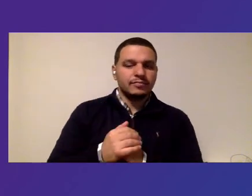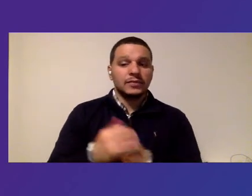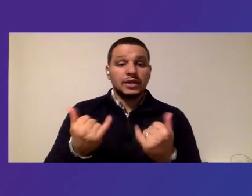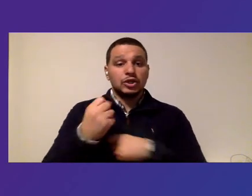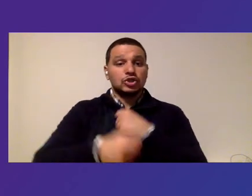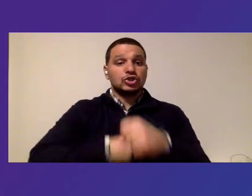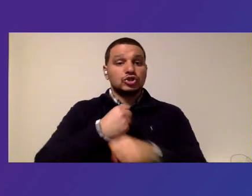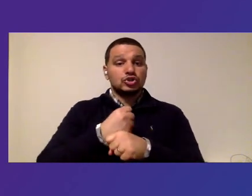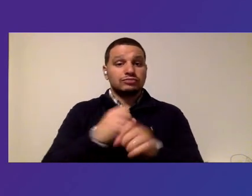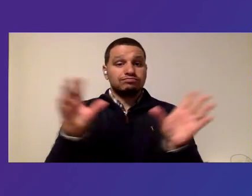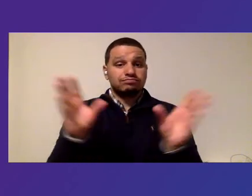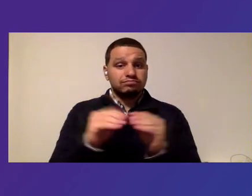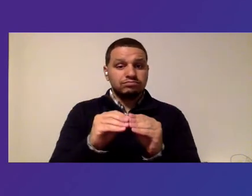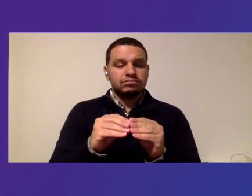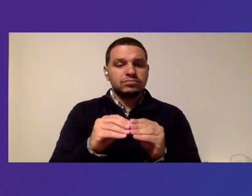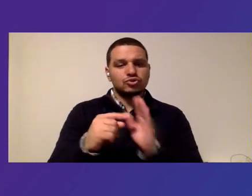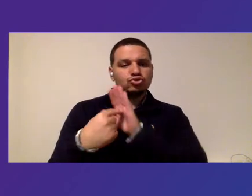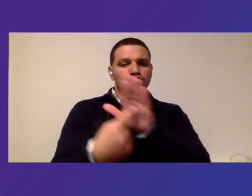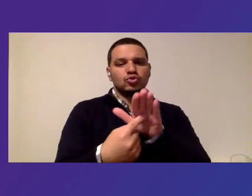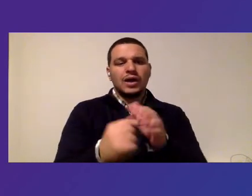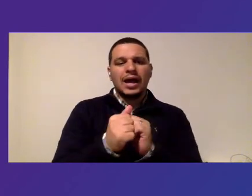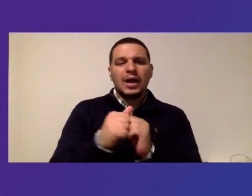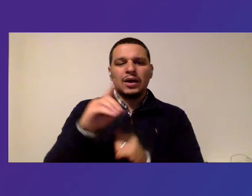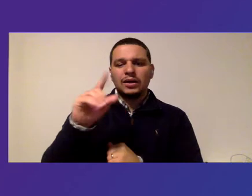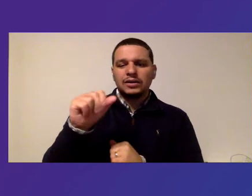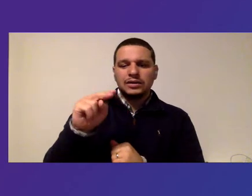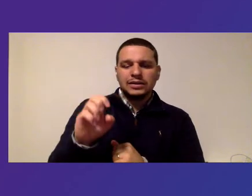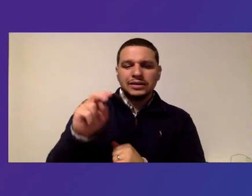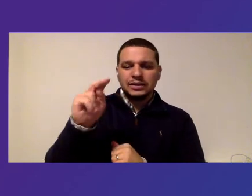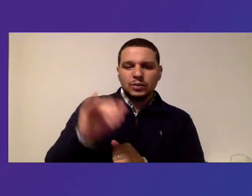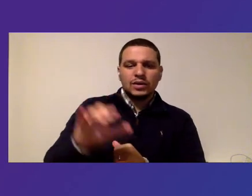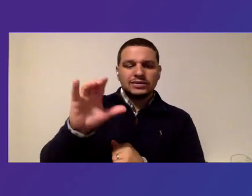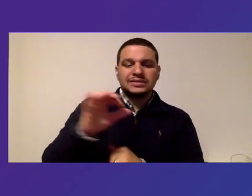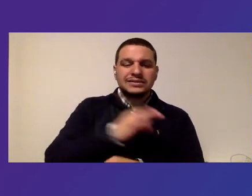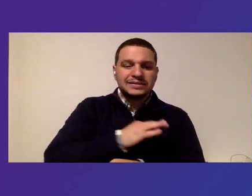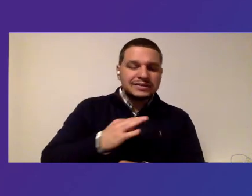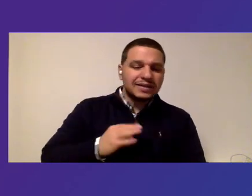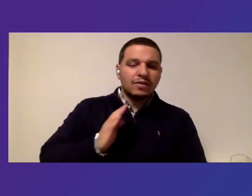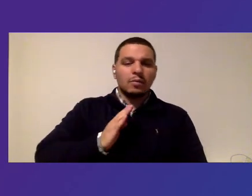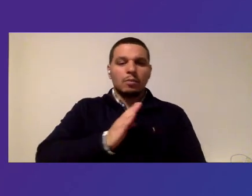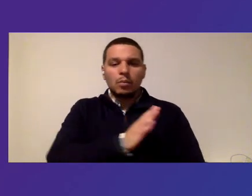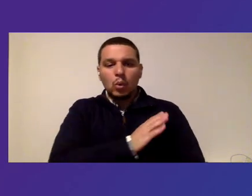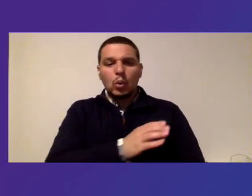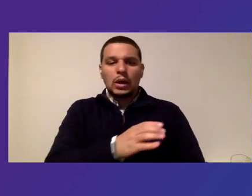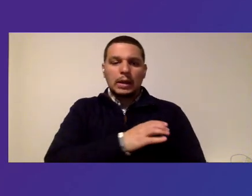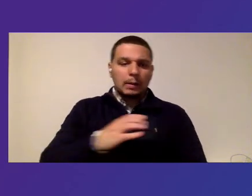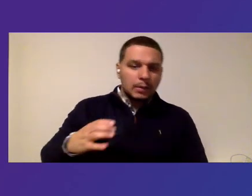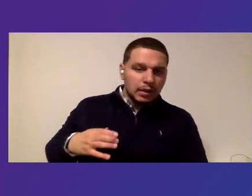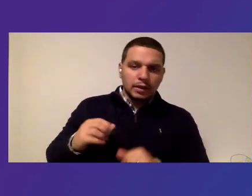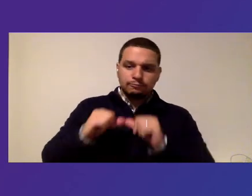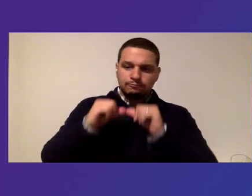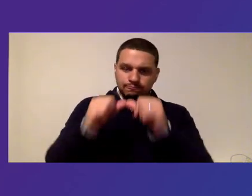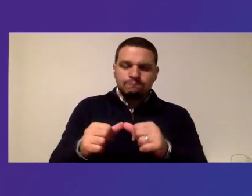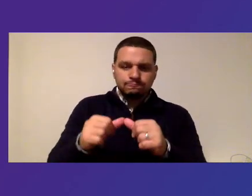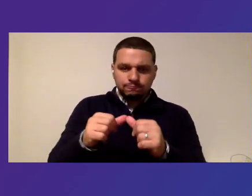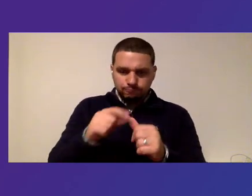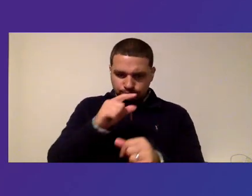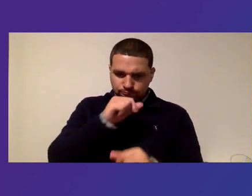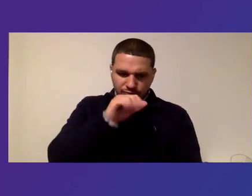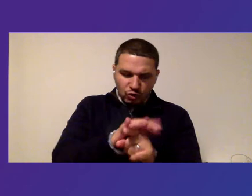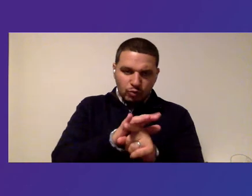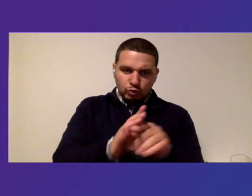symposium demonstrates the ways in which Dance NYC staff, boards, and committees continue to make it their business to show